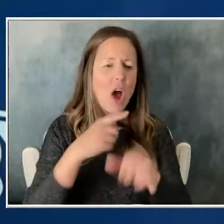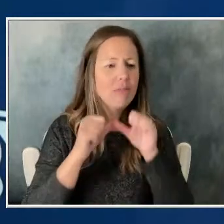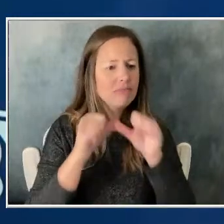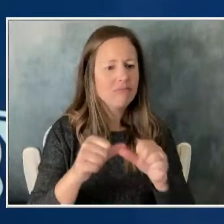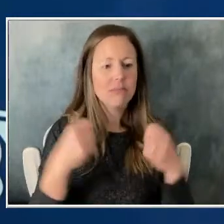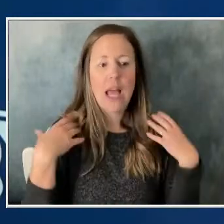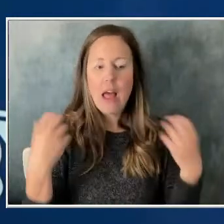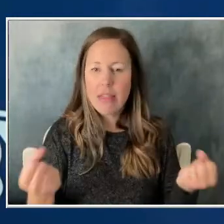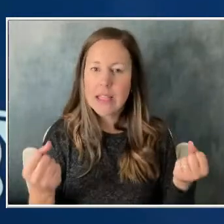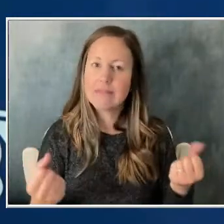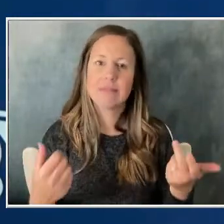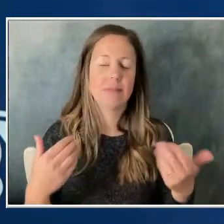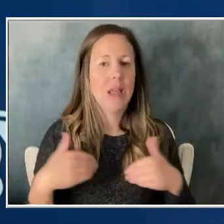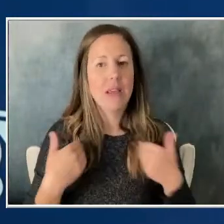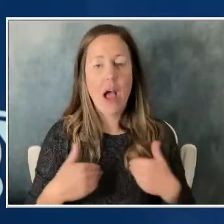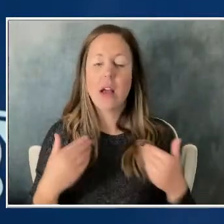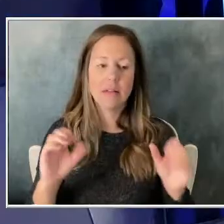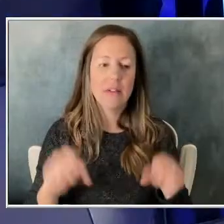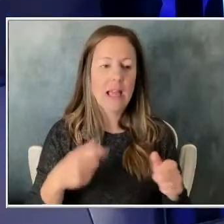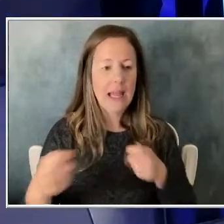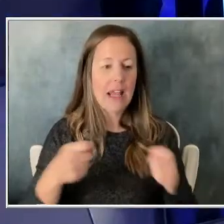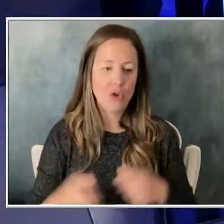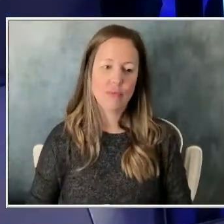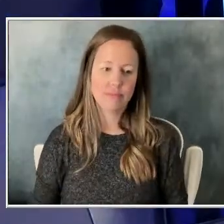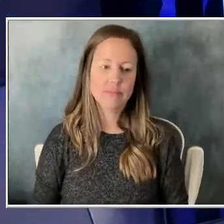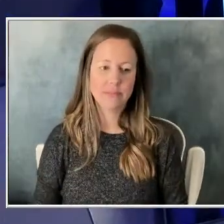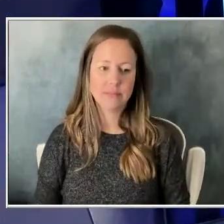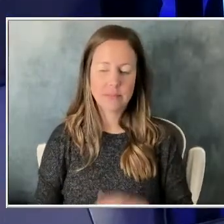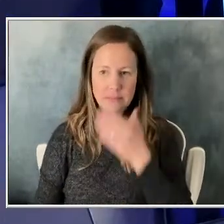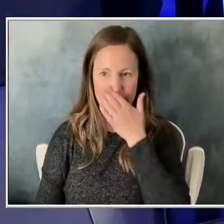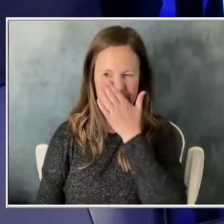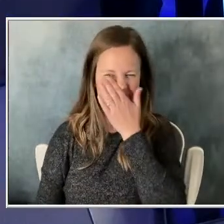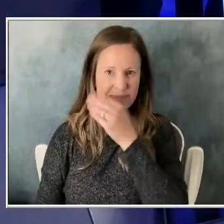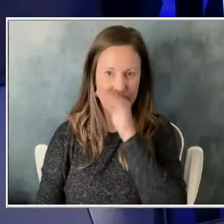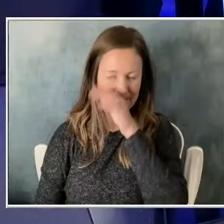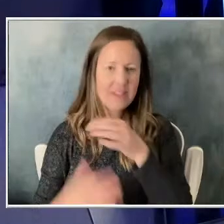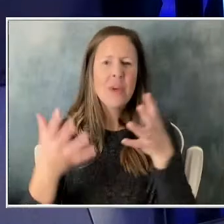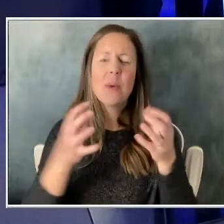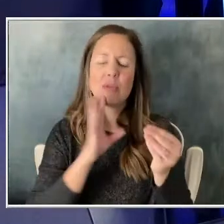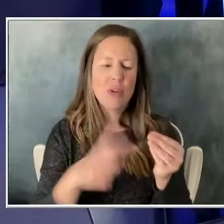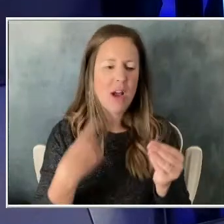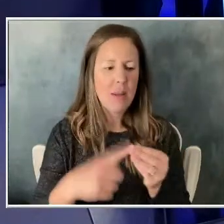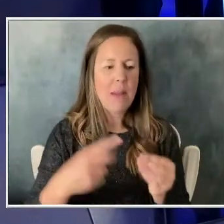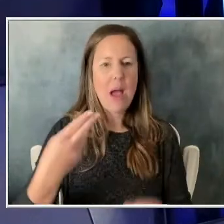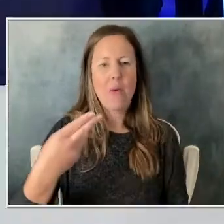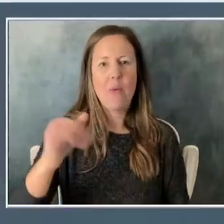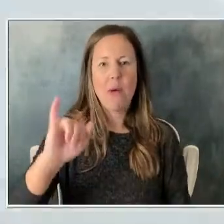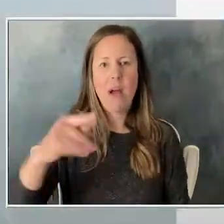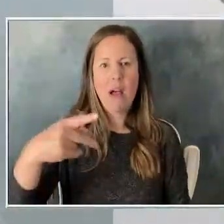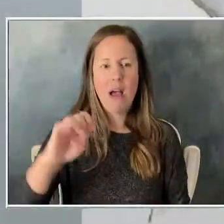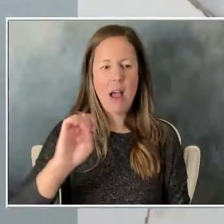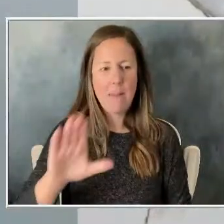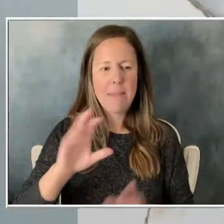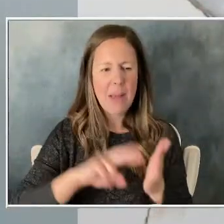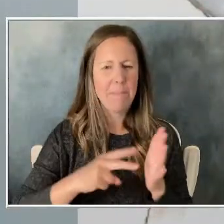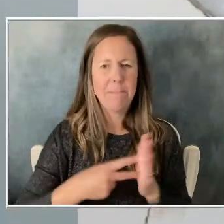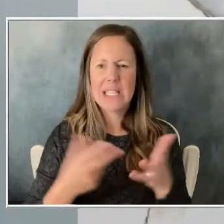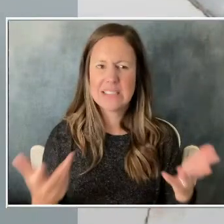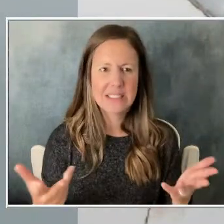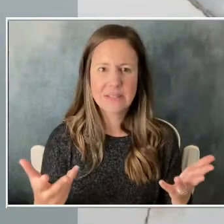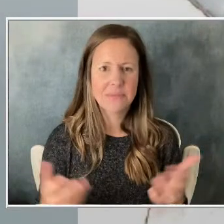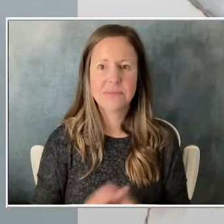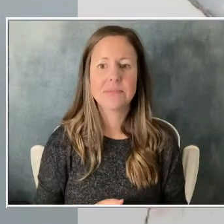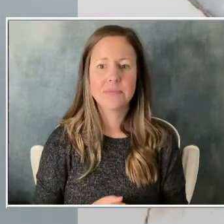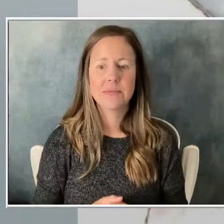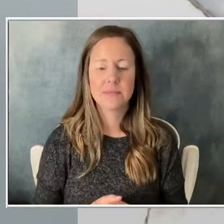you know, she can handle it. So let's talk a little bit more about HIPEC. Exactly what is that? Yeah, so HIPEC is